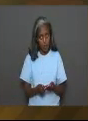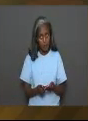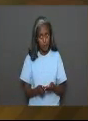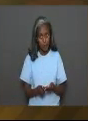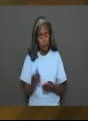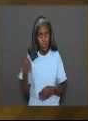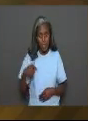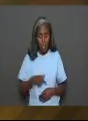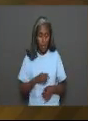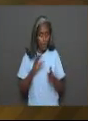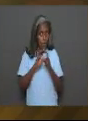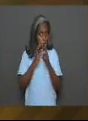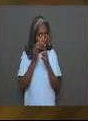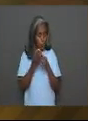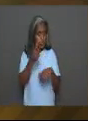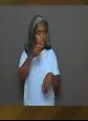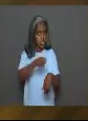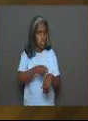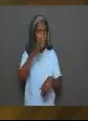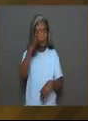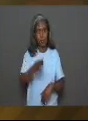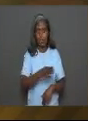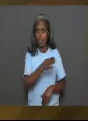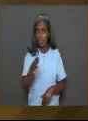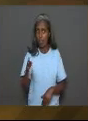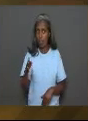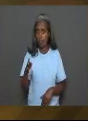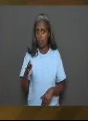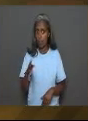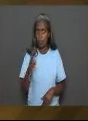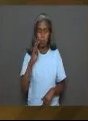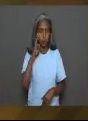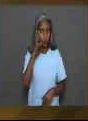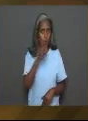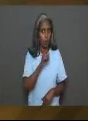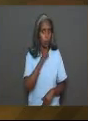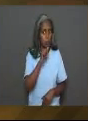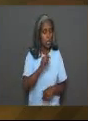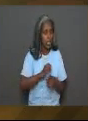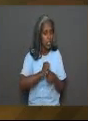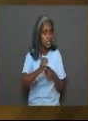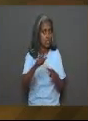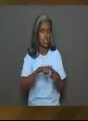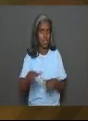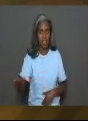Therefore, our position time graph will not be a straight line.